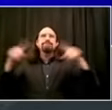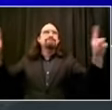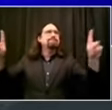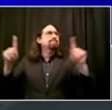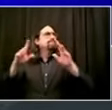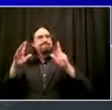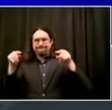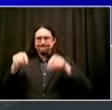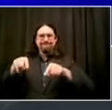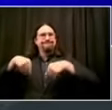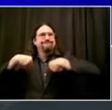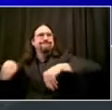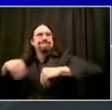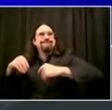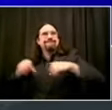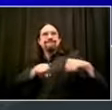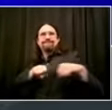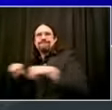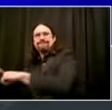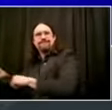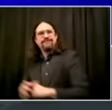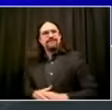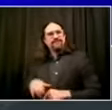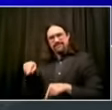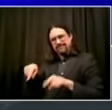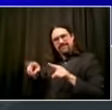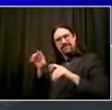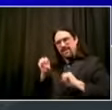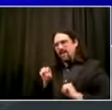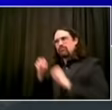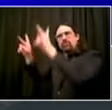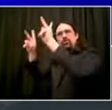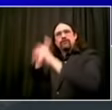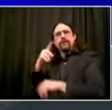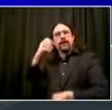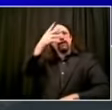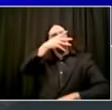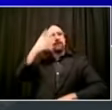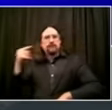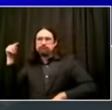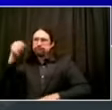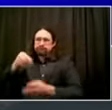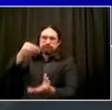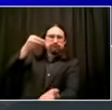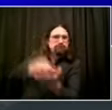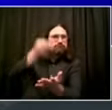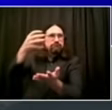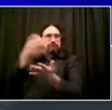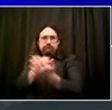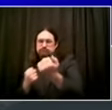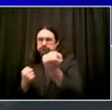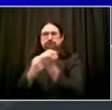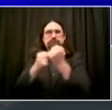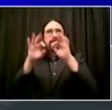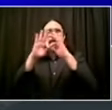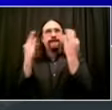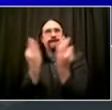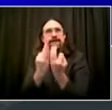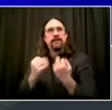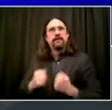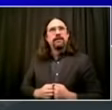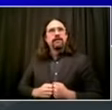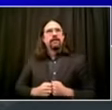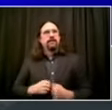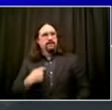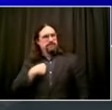their opportunity to move forward. They should not have to engage the NYPD as they're trying to make their livelihood. Civilian agencies can